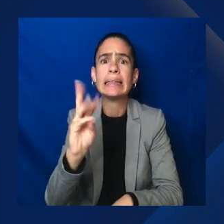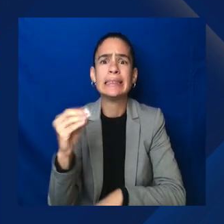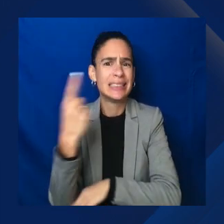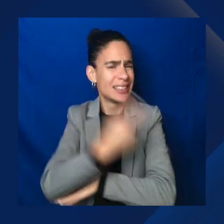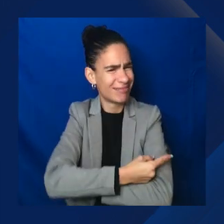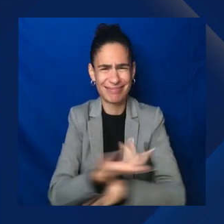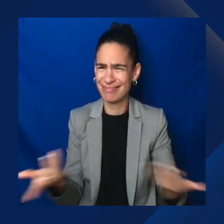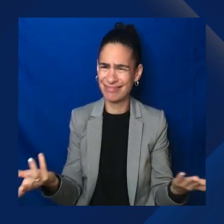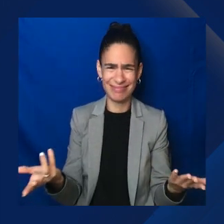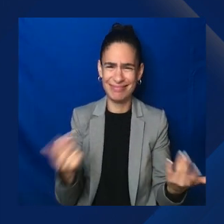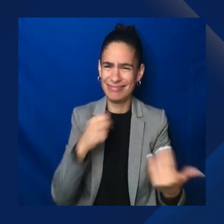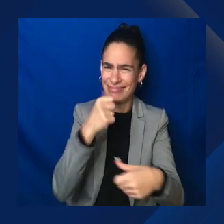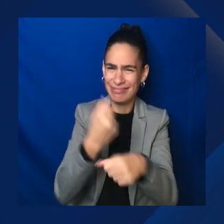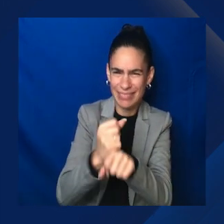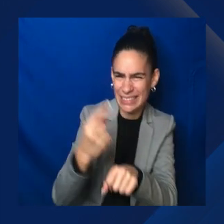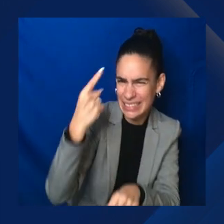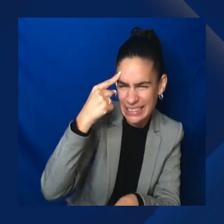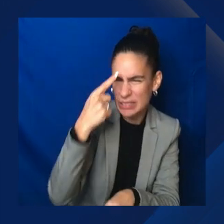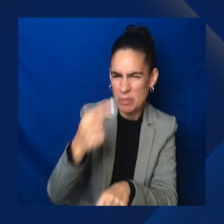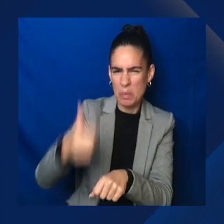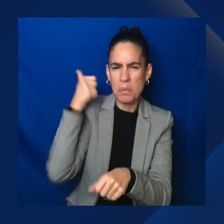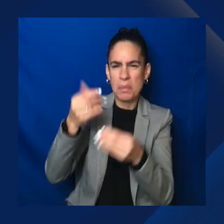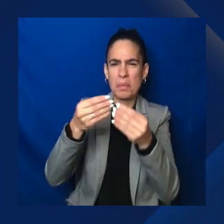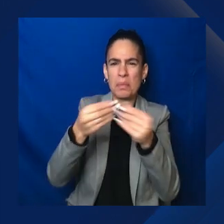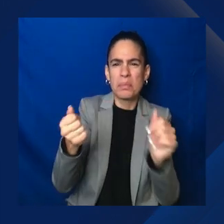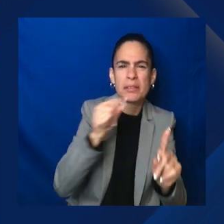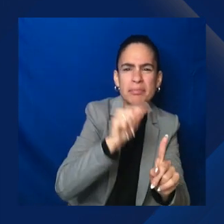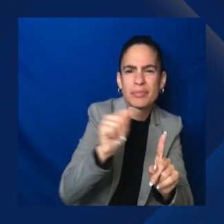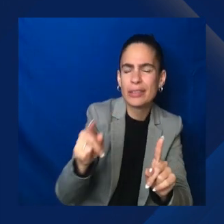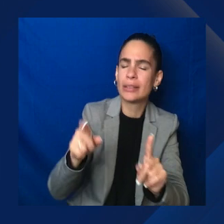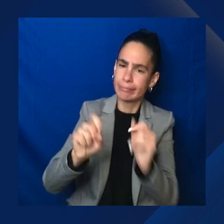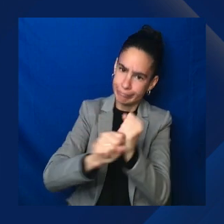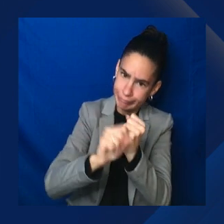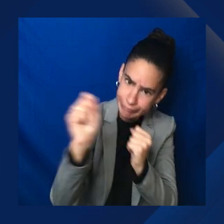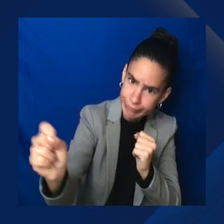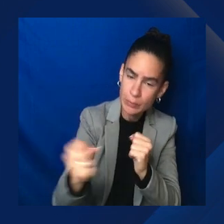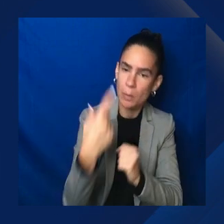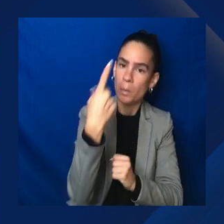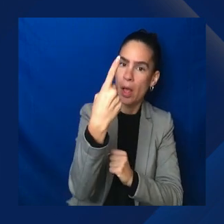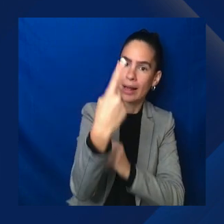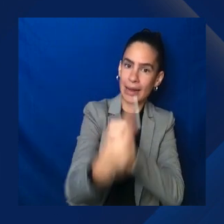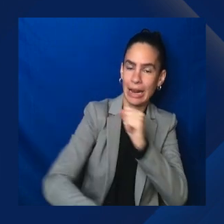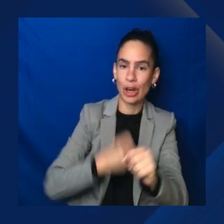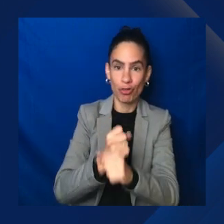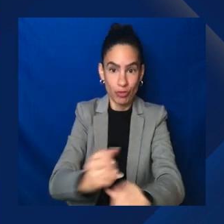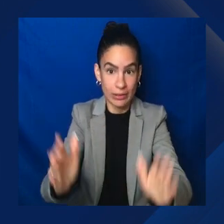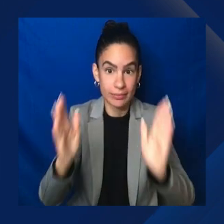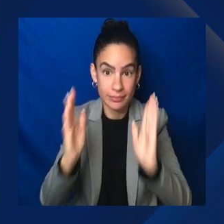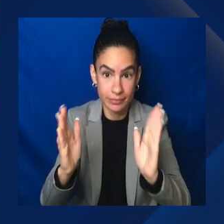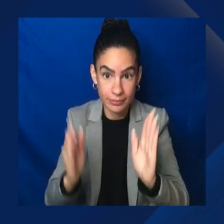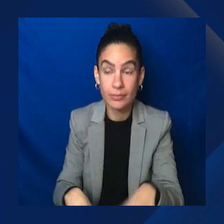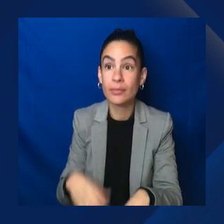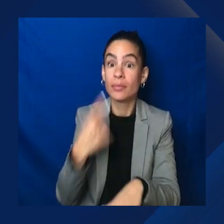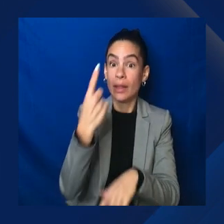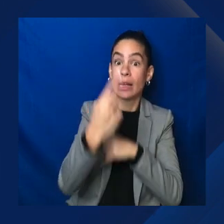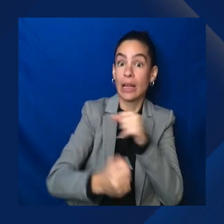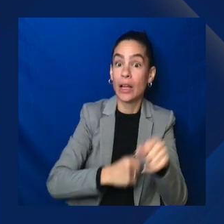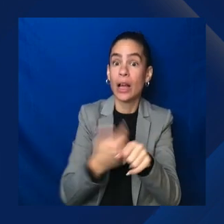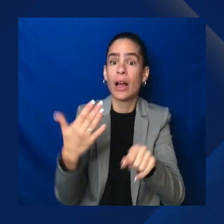actually address. Let's do it for a year. Yeah. And it's about everything from exams to what a